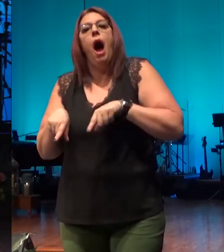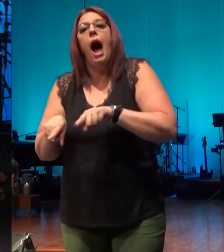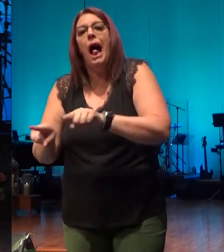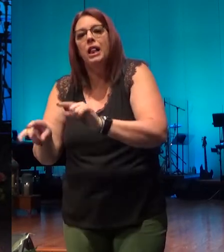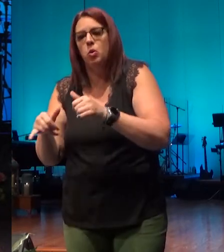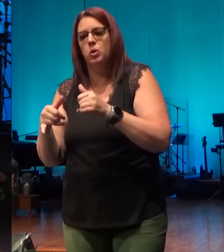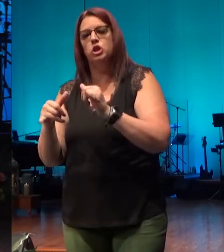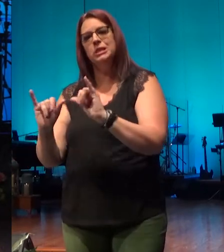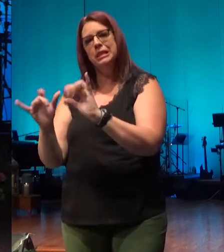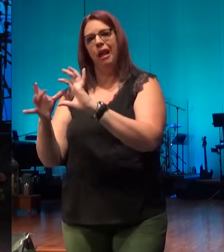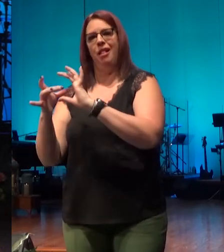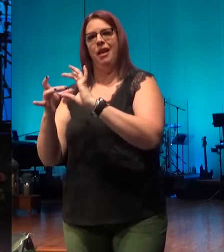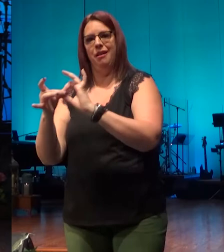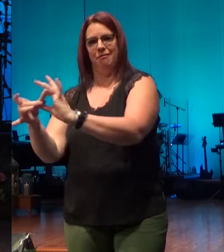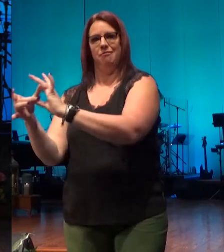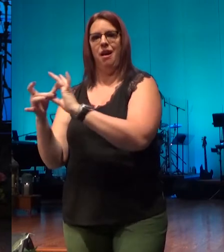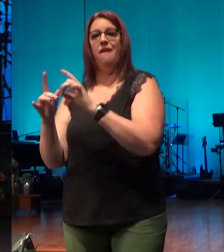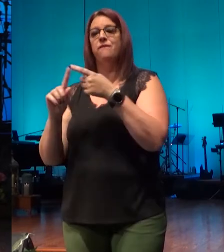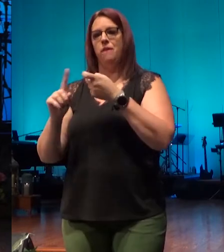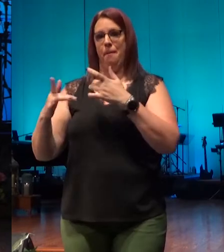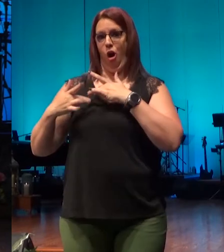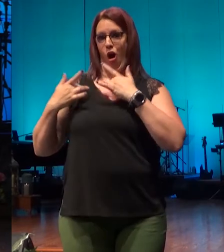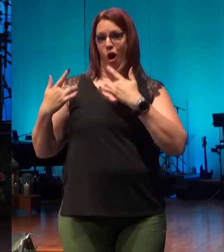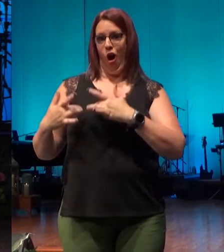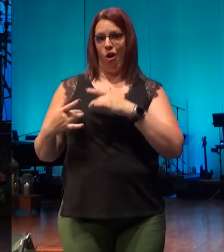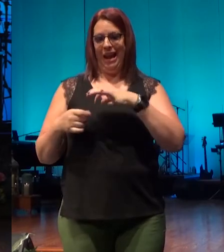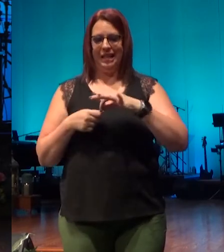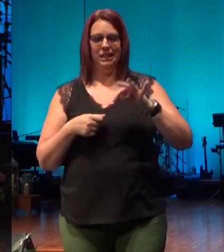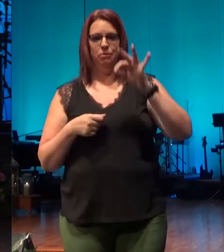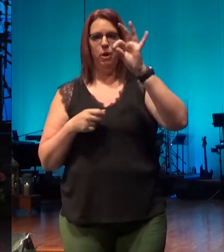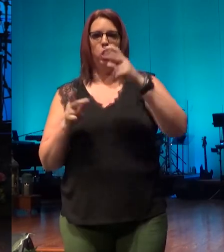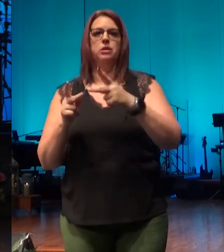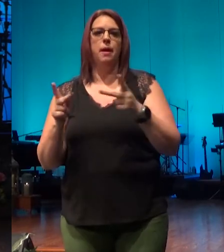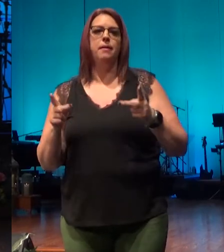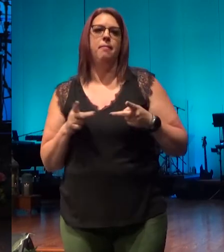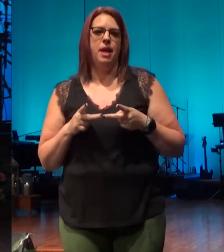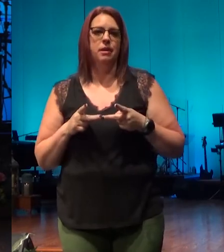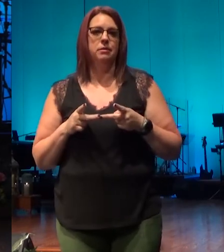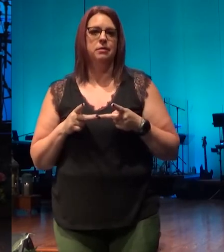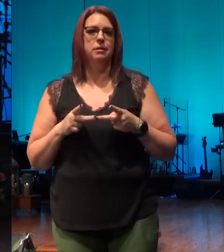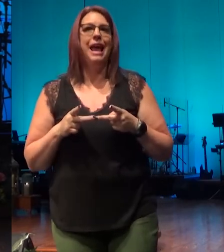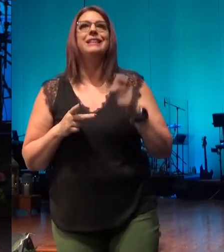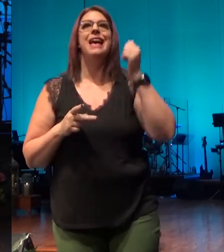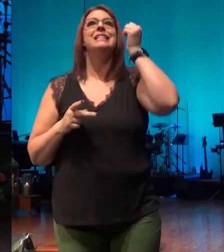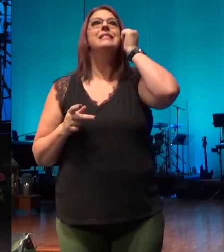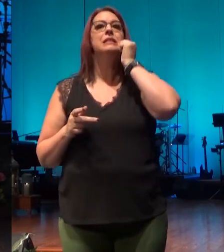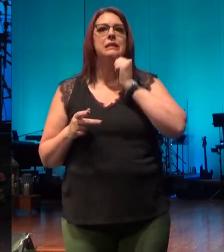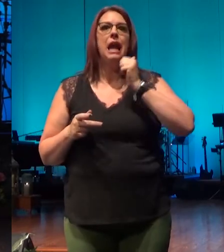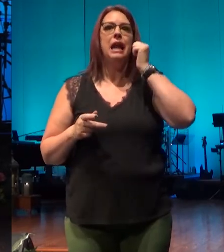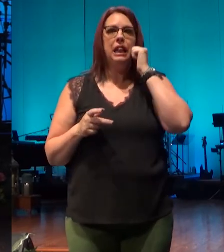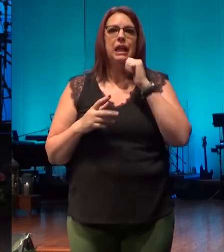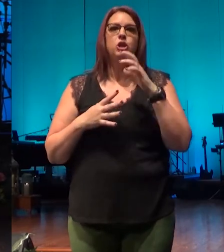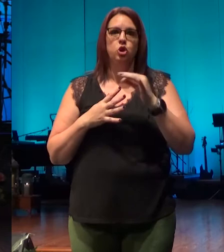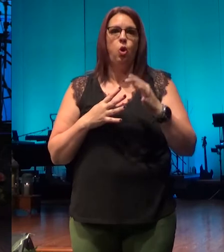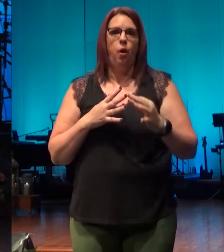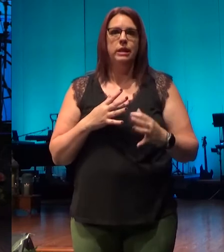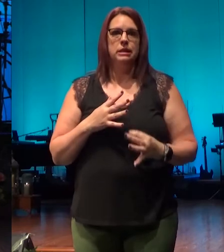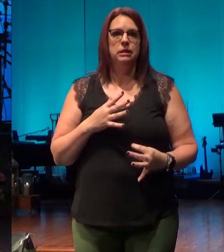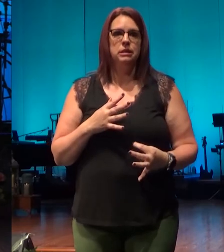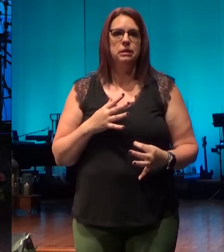from a heart space and a spiritual space. It's a choice. It's a daily choice these days, isn't it?